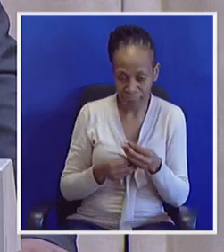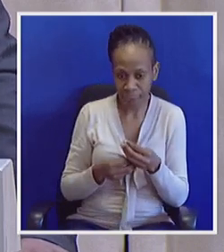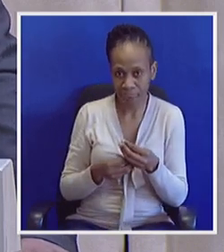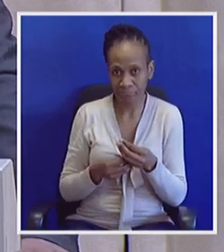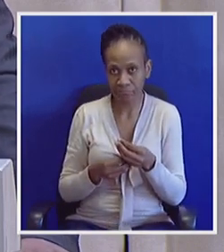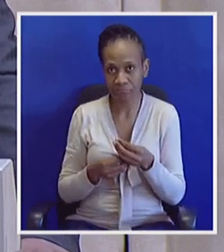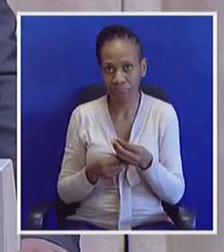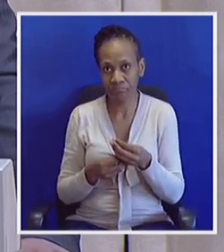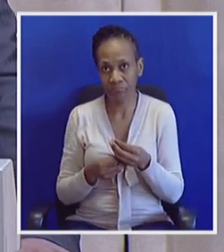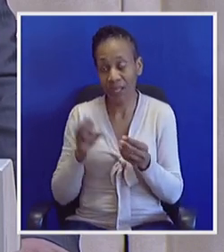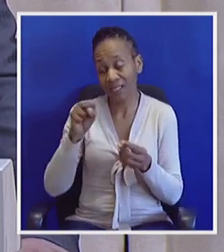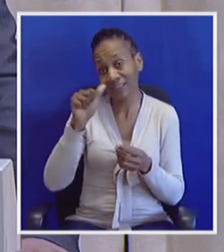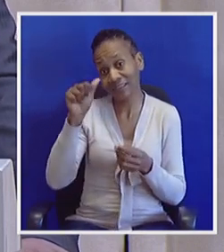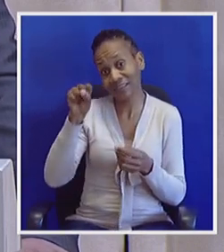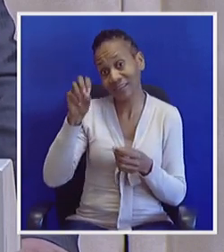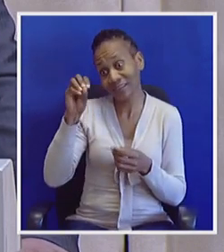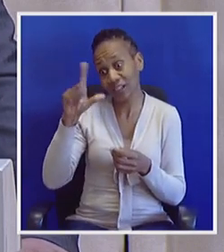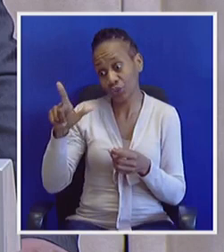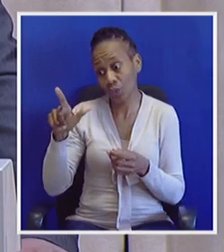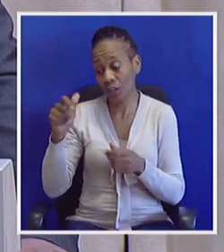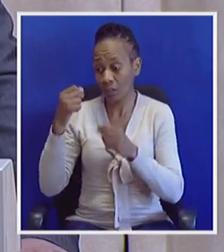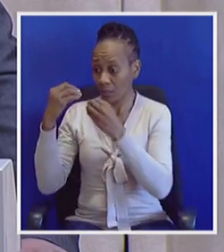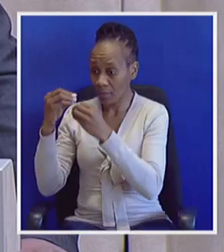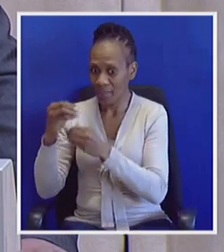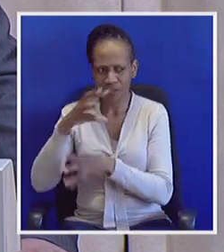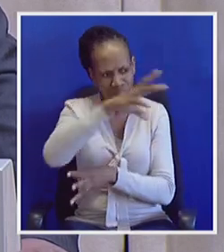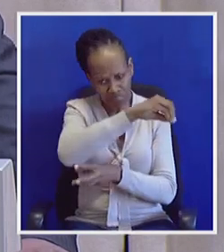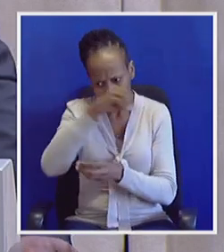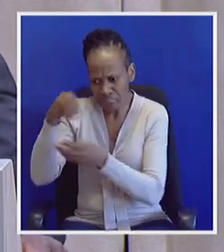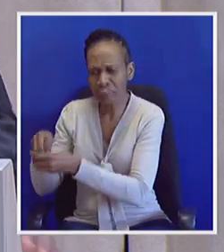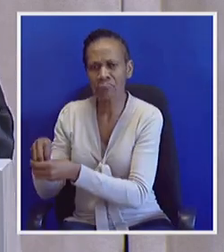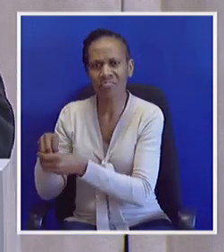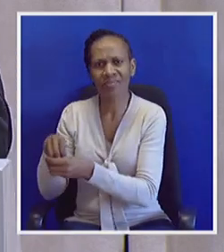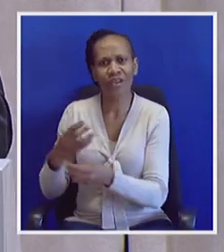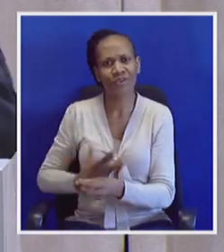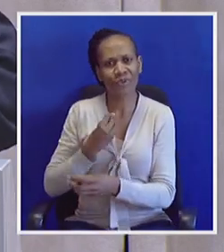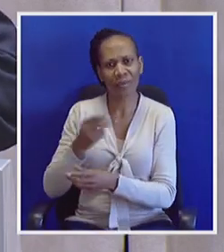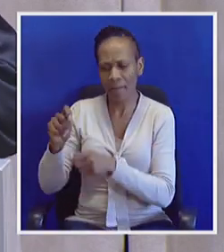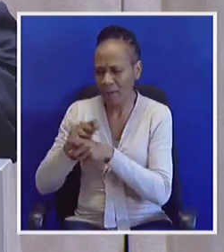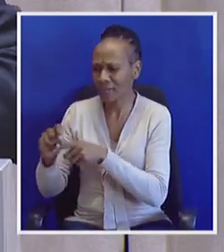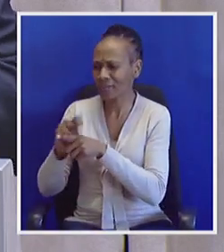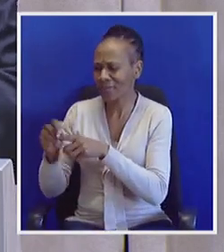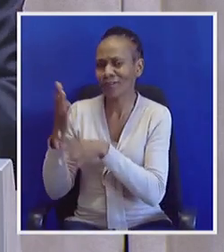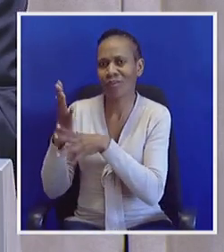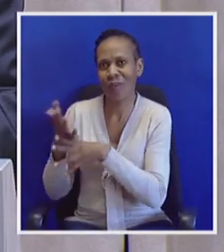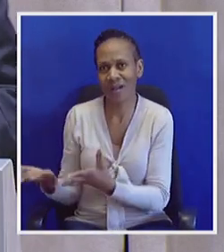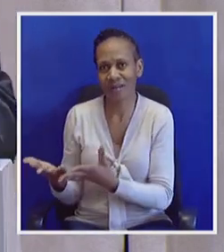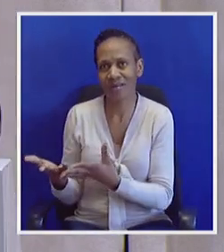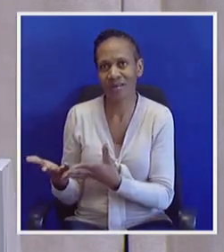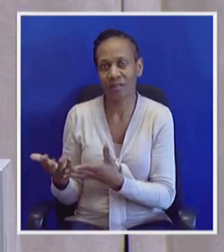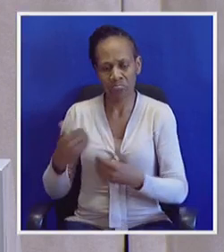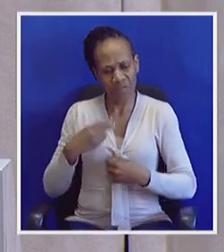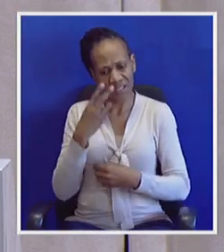them into the SASOL operations to go and be in the world of work. And this is where we have the happy